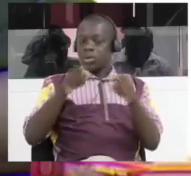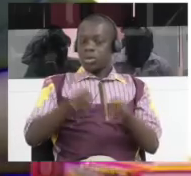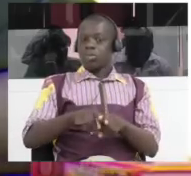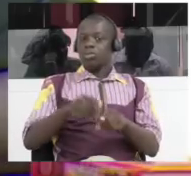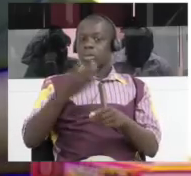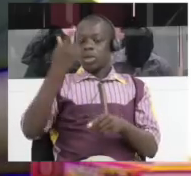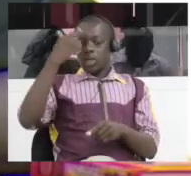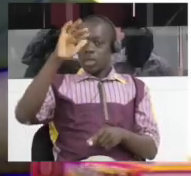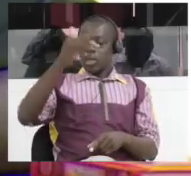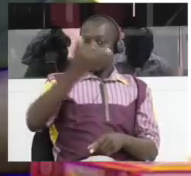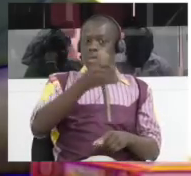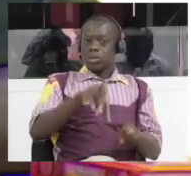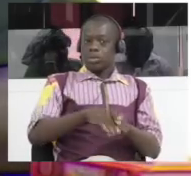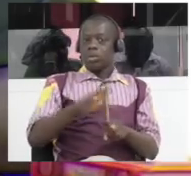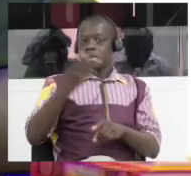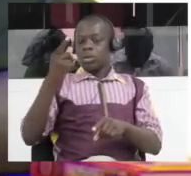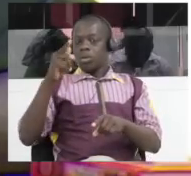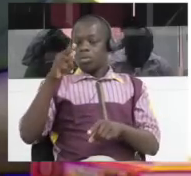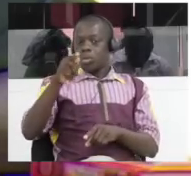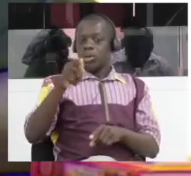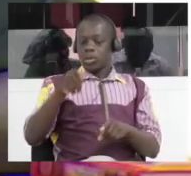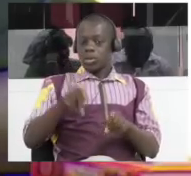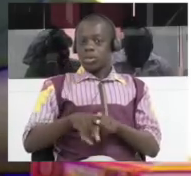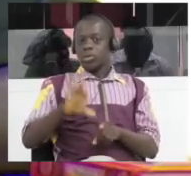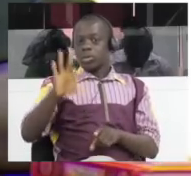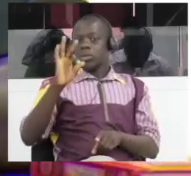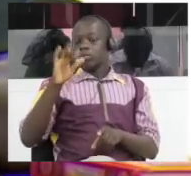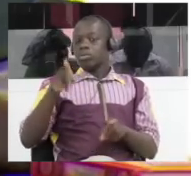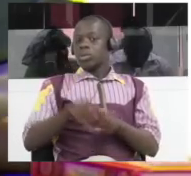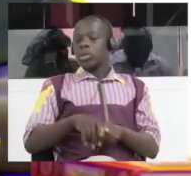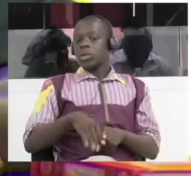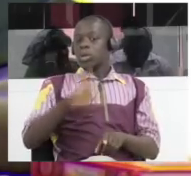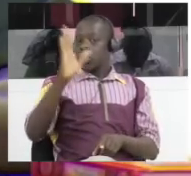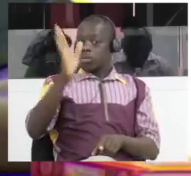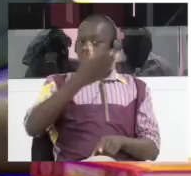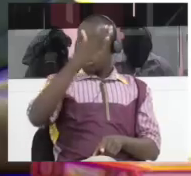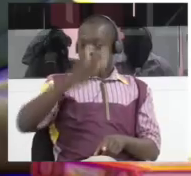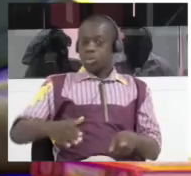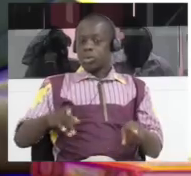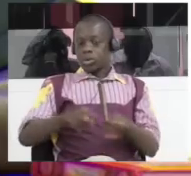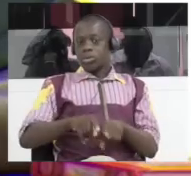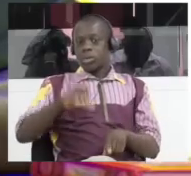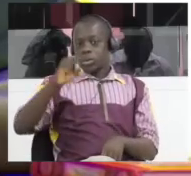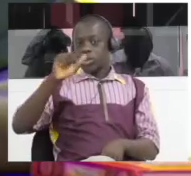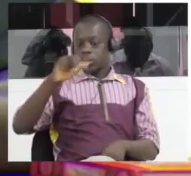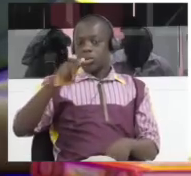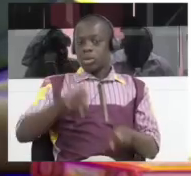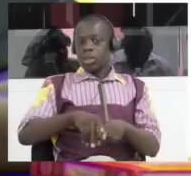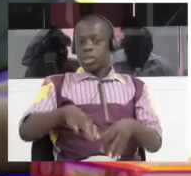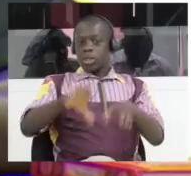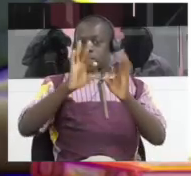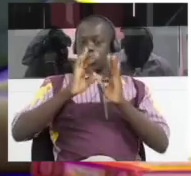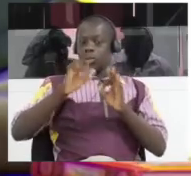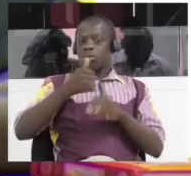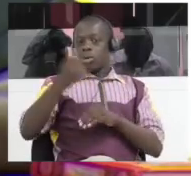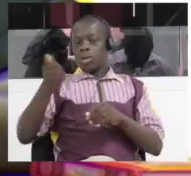agreement. At some point, it was decided that they should now disband the gendarmerie and take some of the officers to either